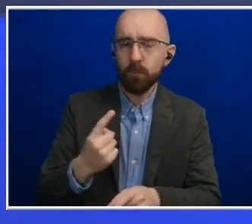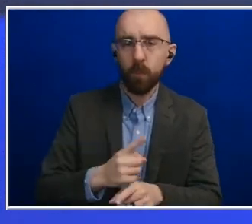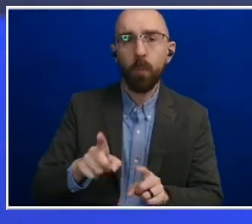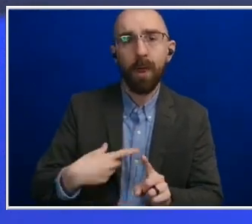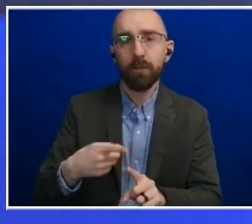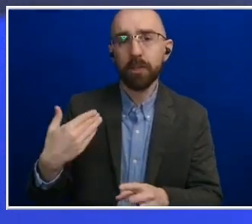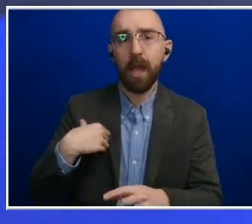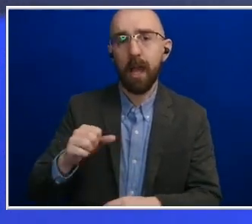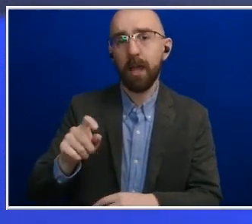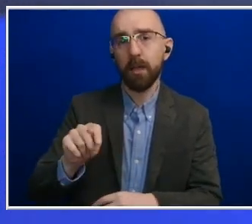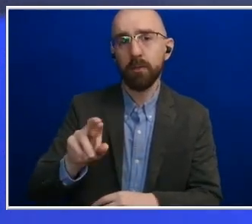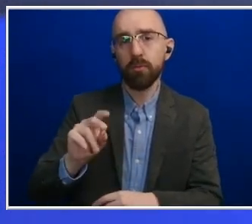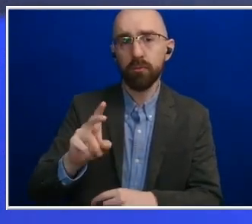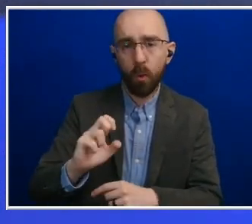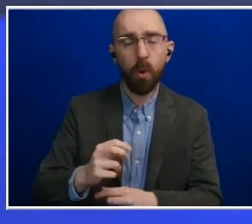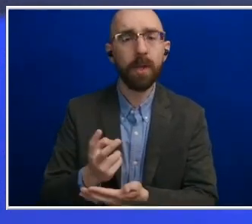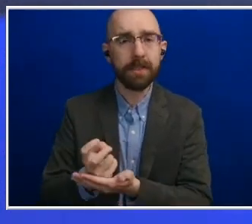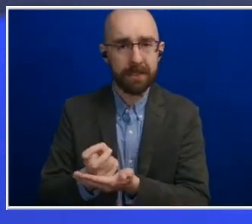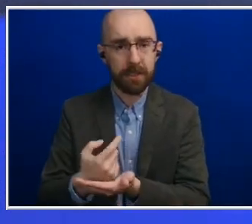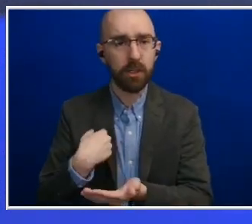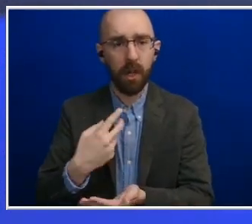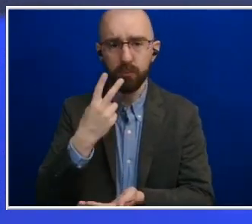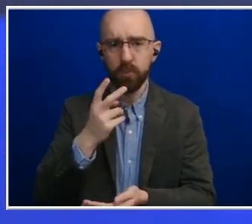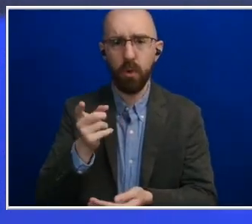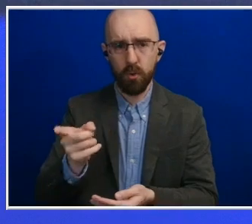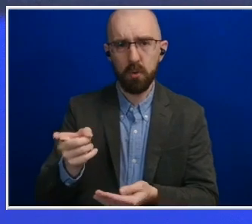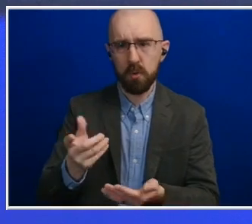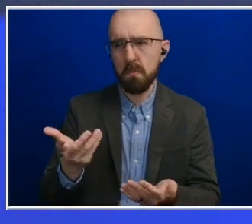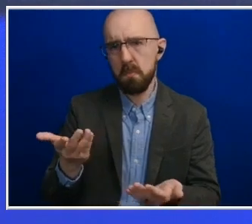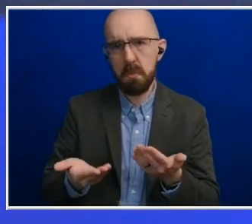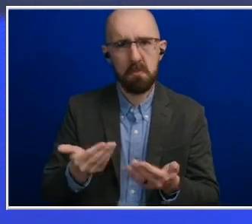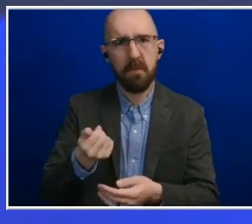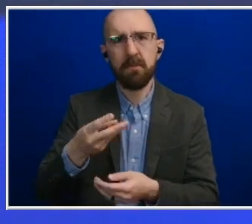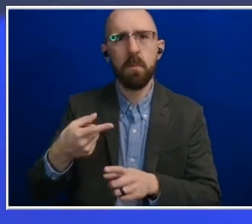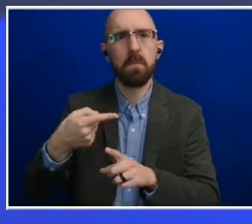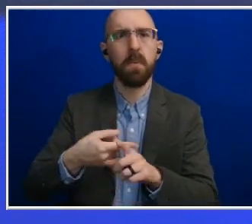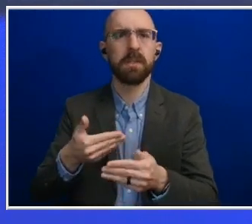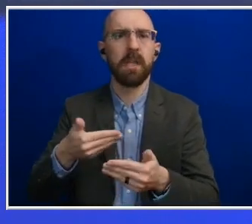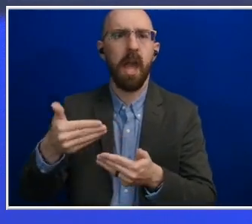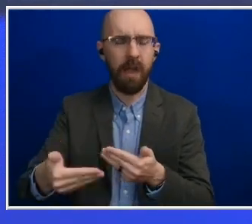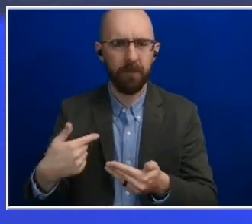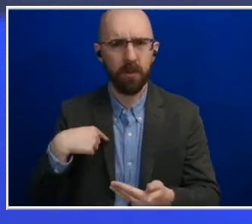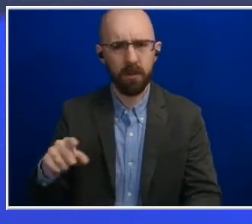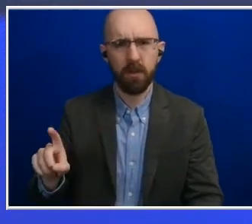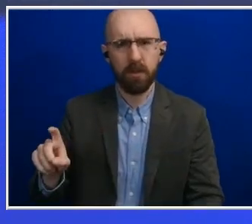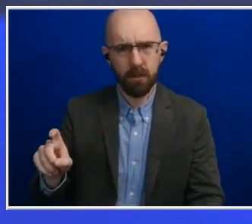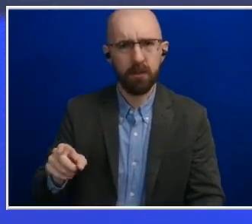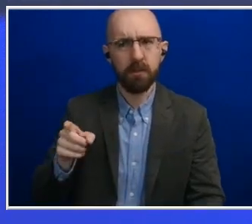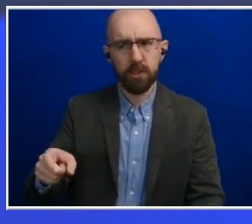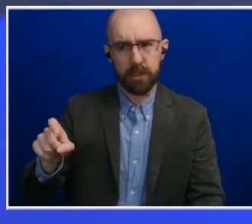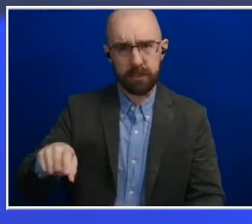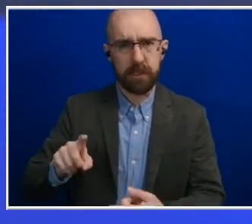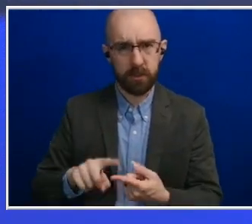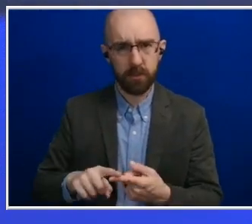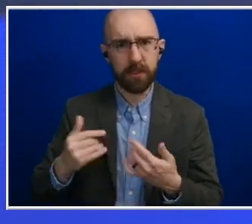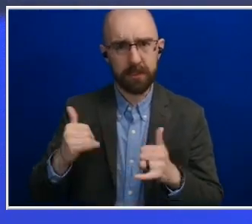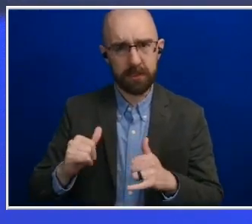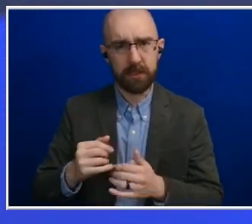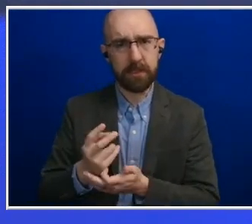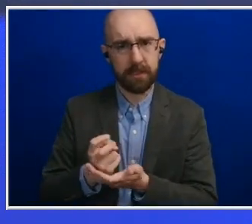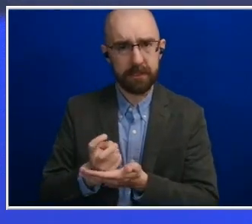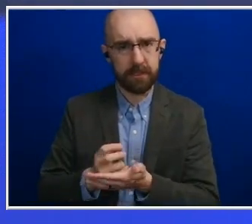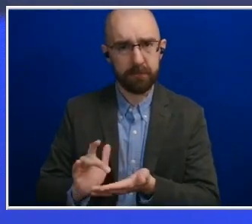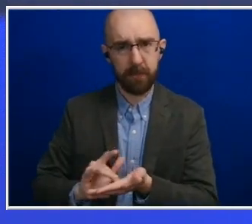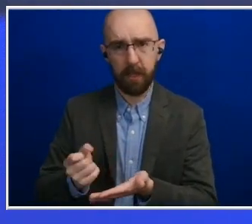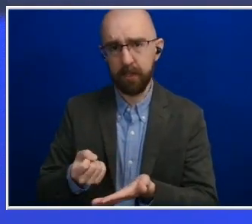seizure, I saw her probably a couple months afterwards with the question of, does she need to still be on seizure medication? We did